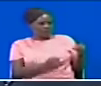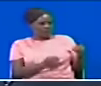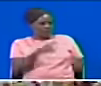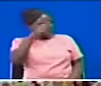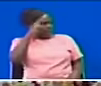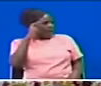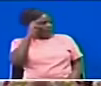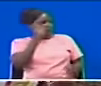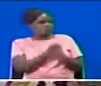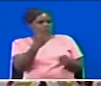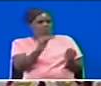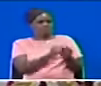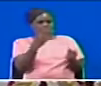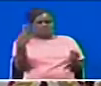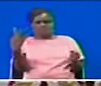in 2013. Yeah.